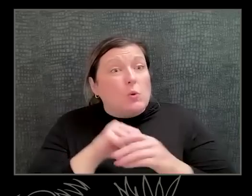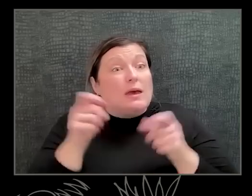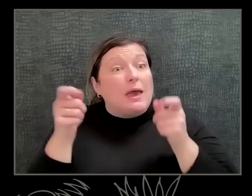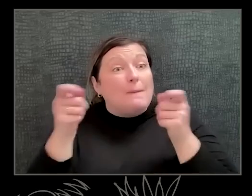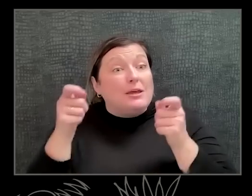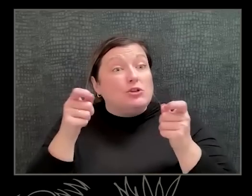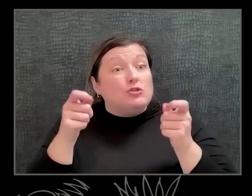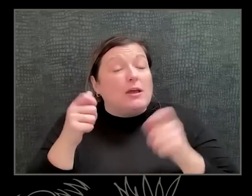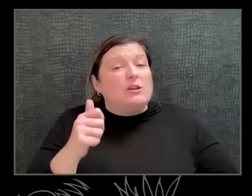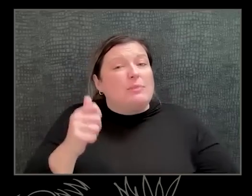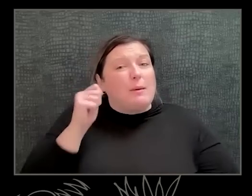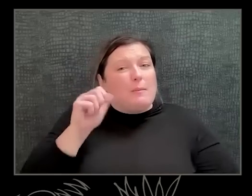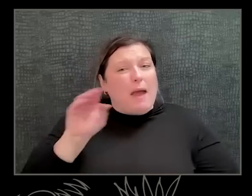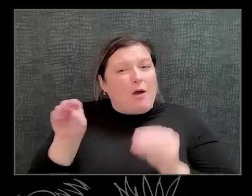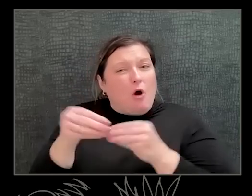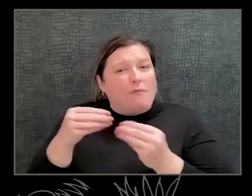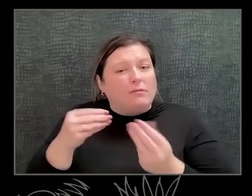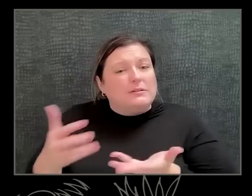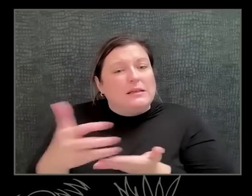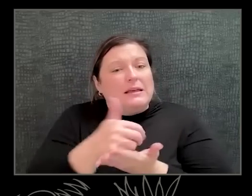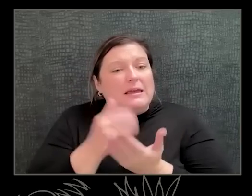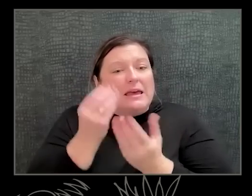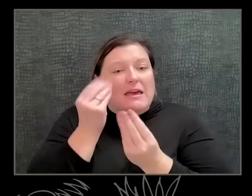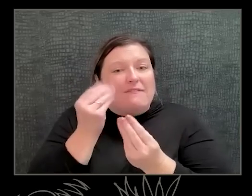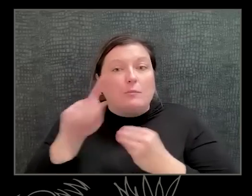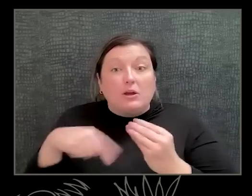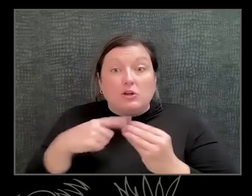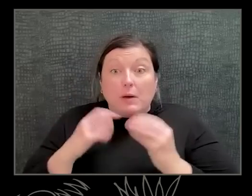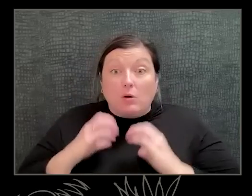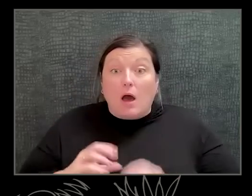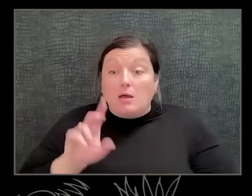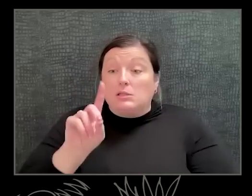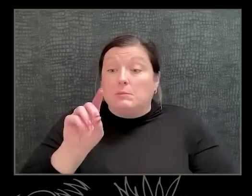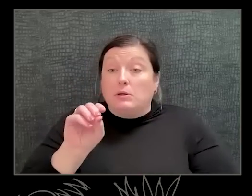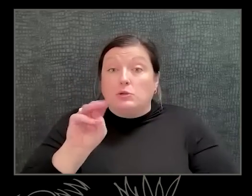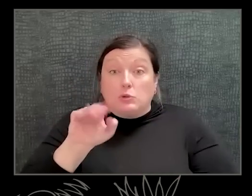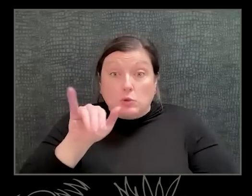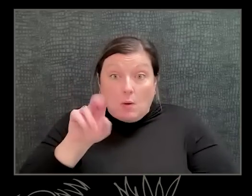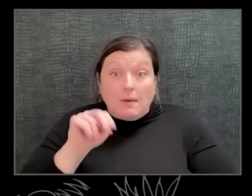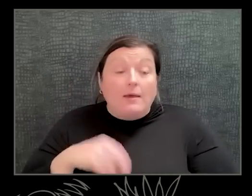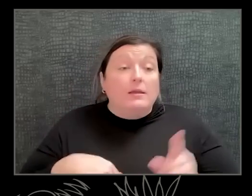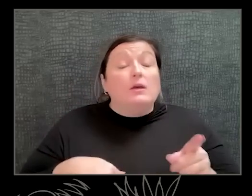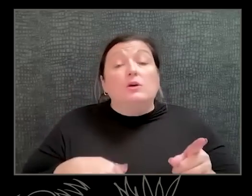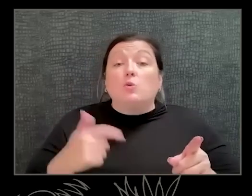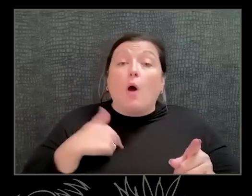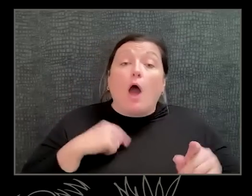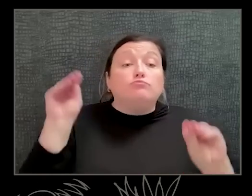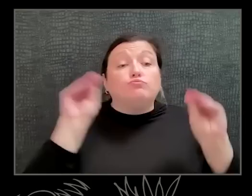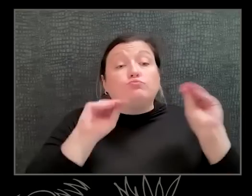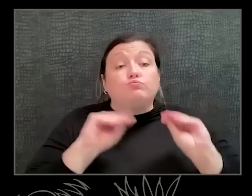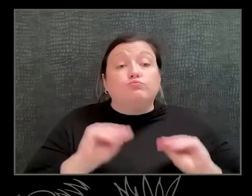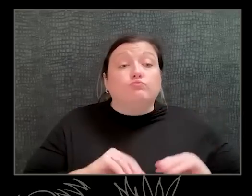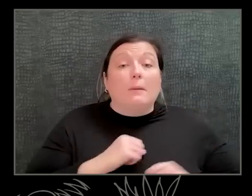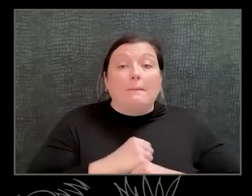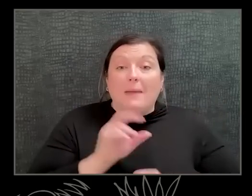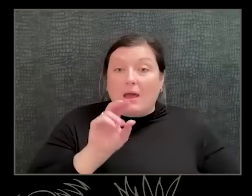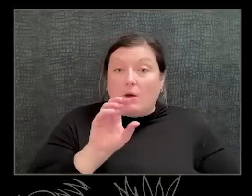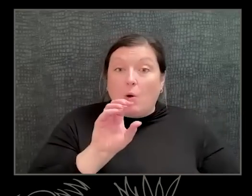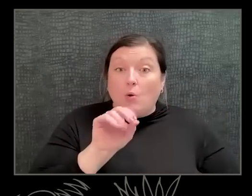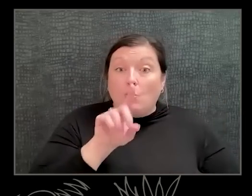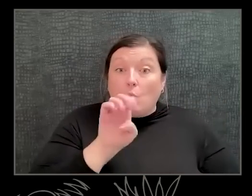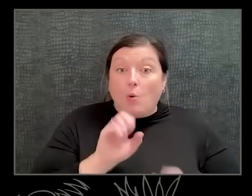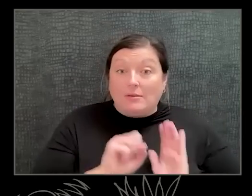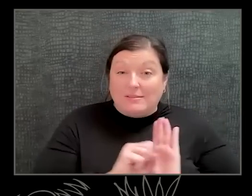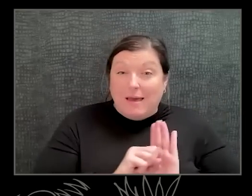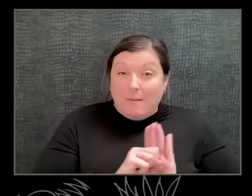office to get information about our customers' domains. So I go and I whip up this code sample. And